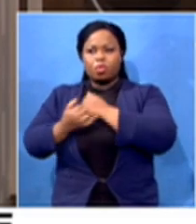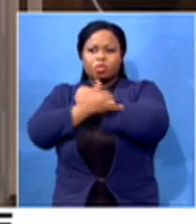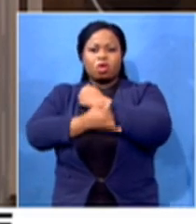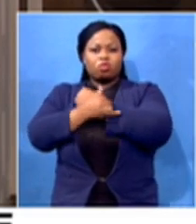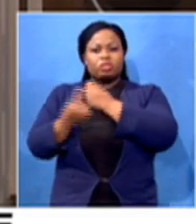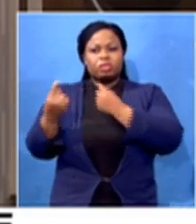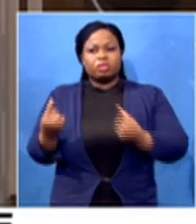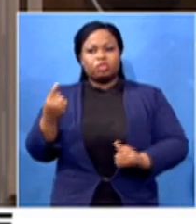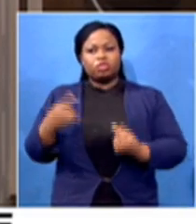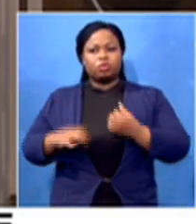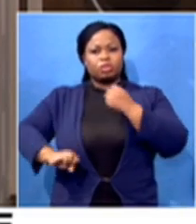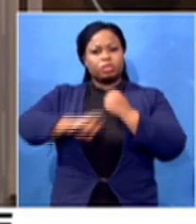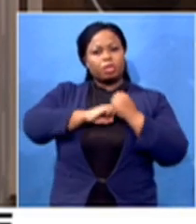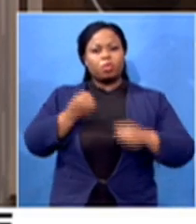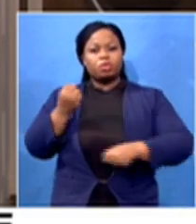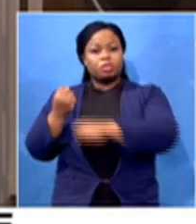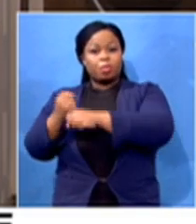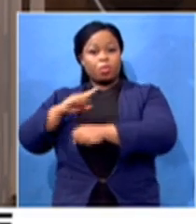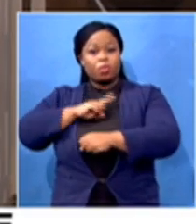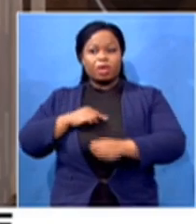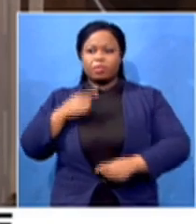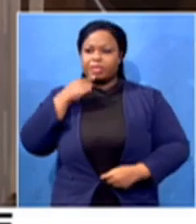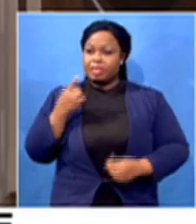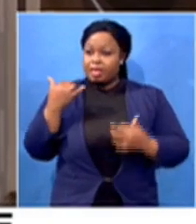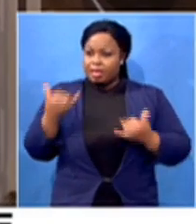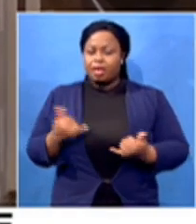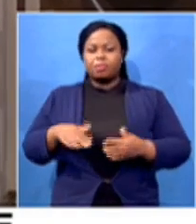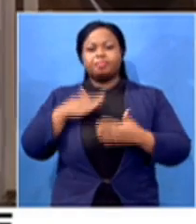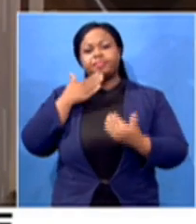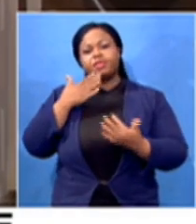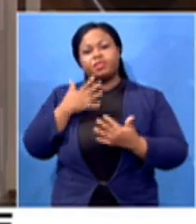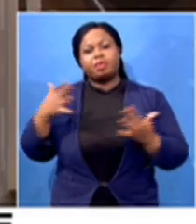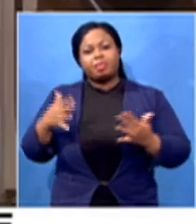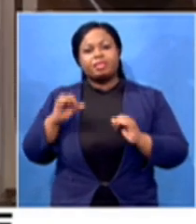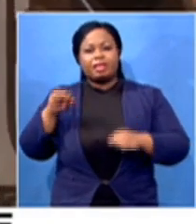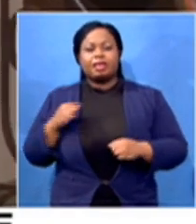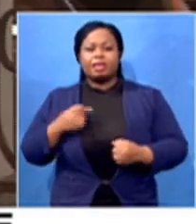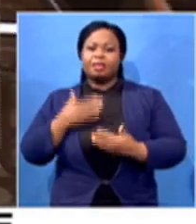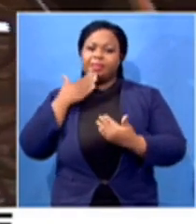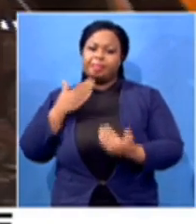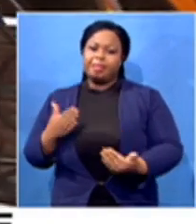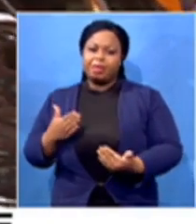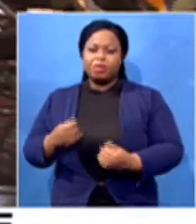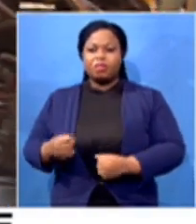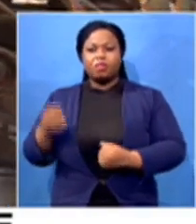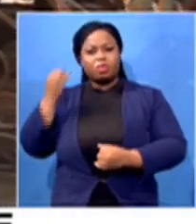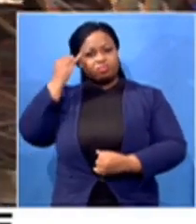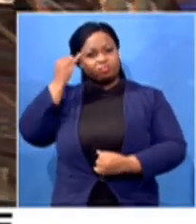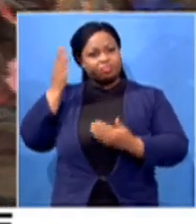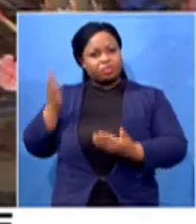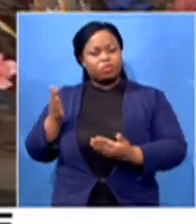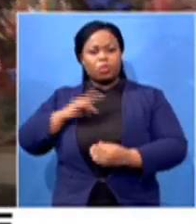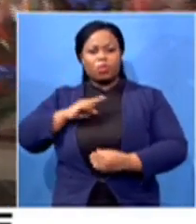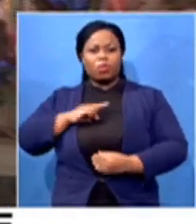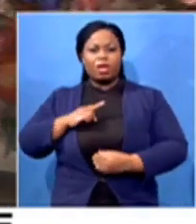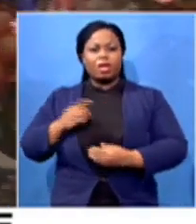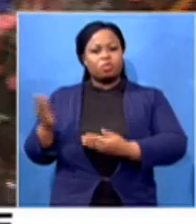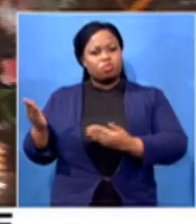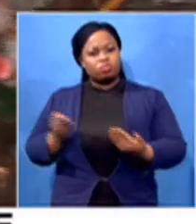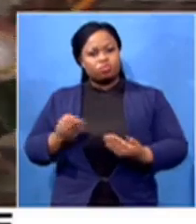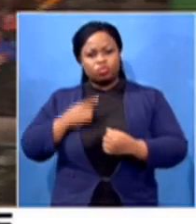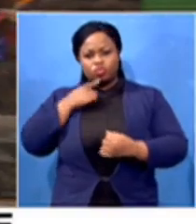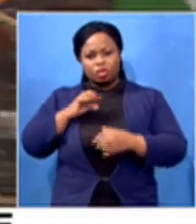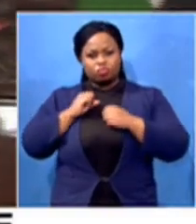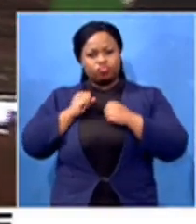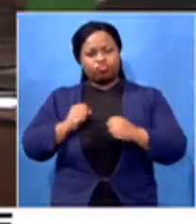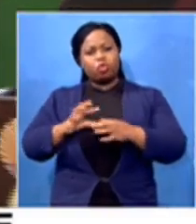ka gona ka nnete ntate ke o leboa gagolo, ke leboa ka megaelo ya gago e mofuthu. Ke a go tisetsa go tloa